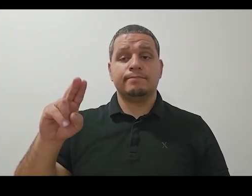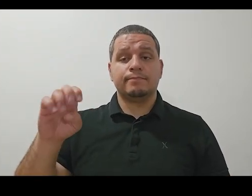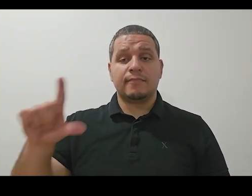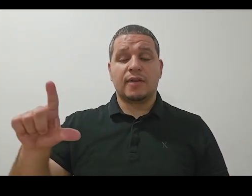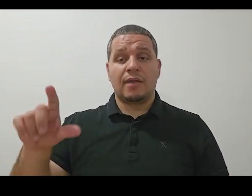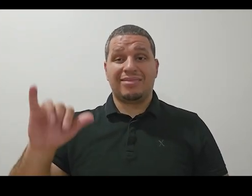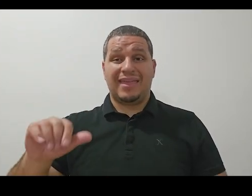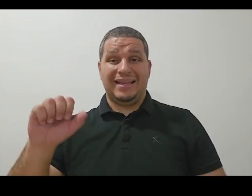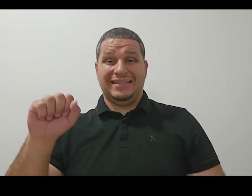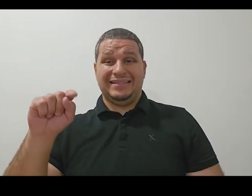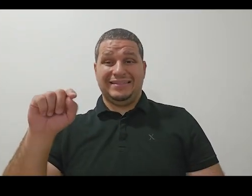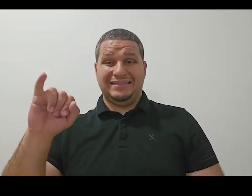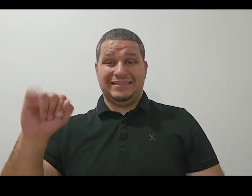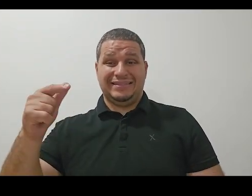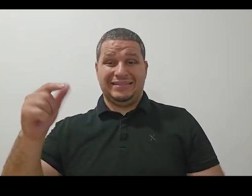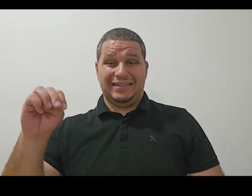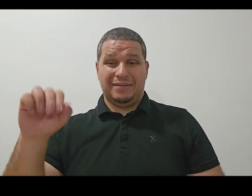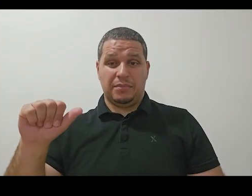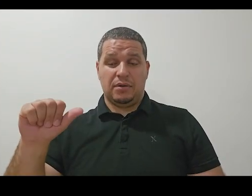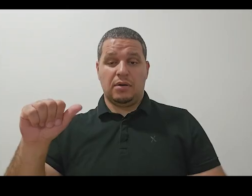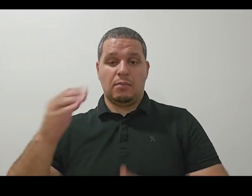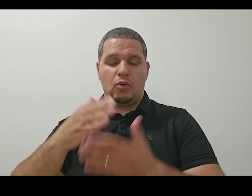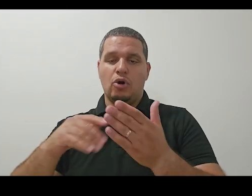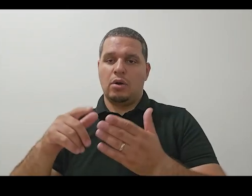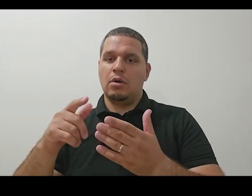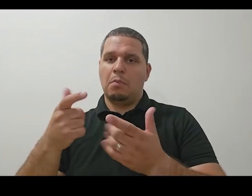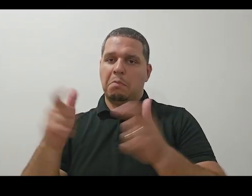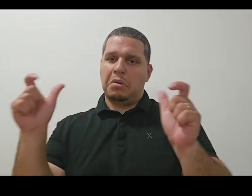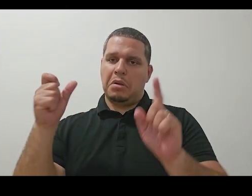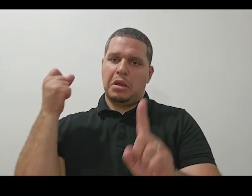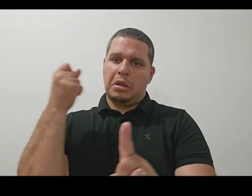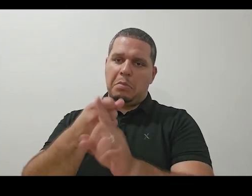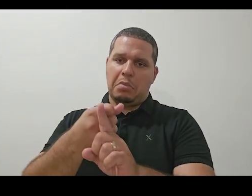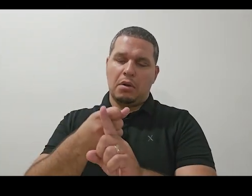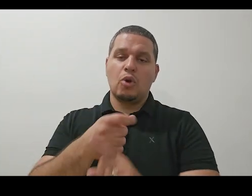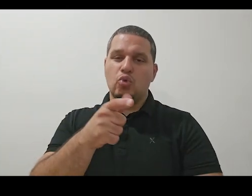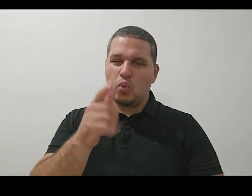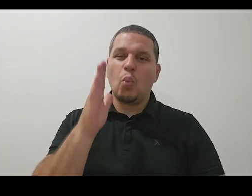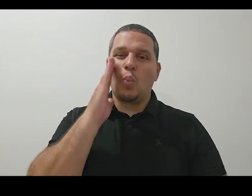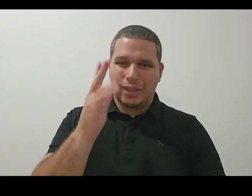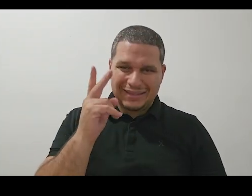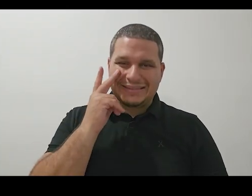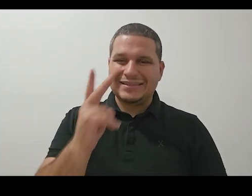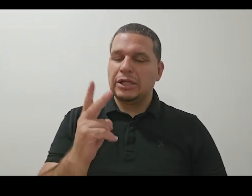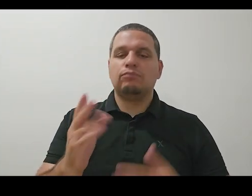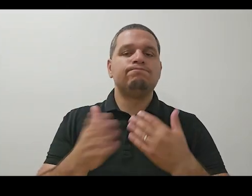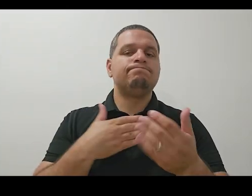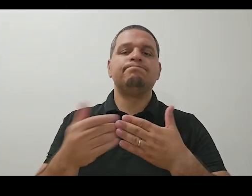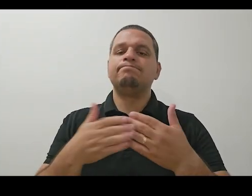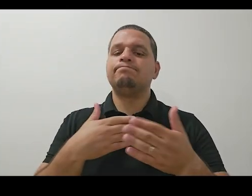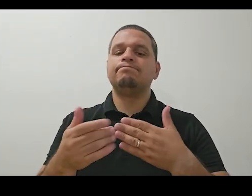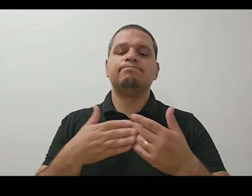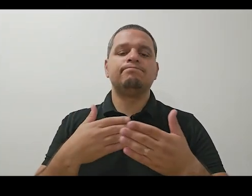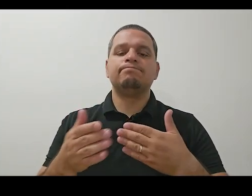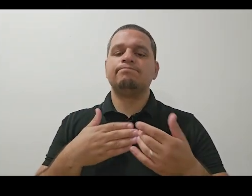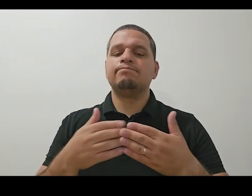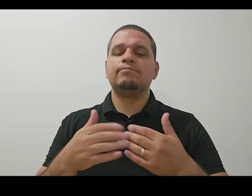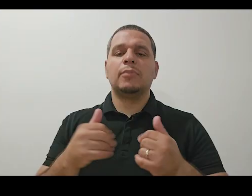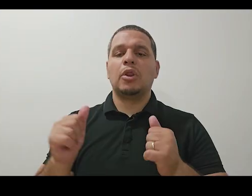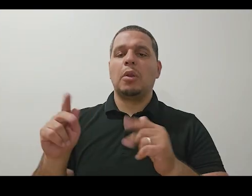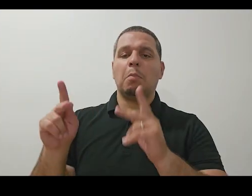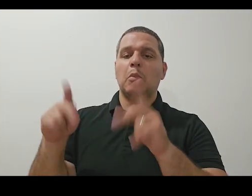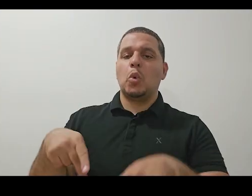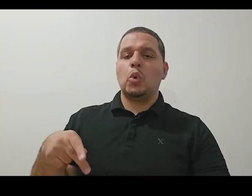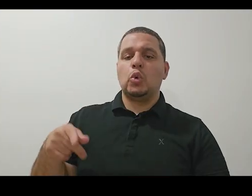stigma part is the part that impacts, and you will see it regardless of